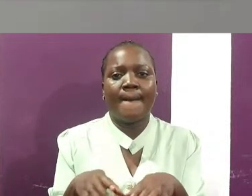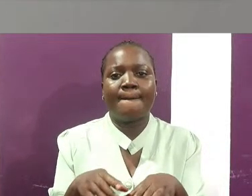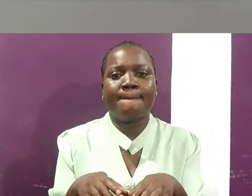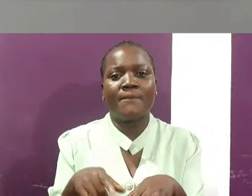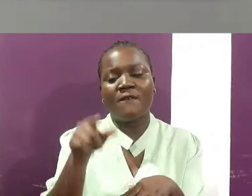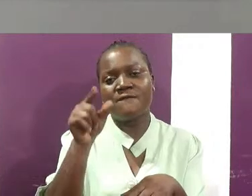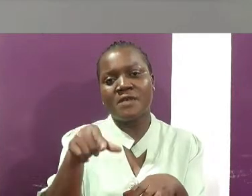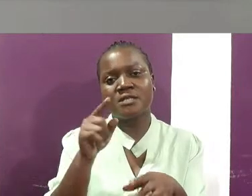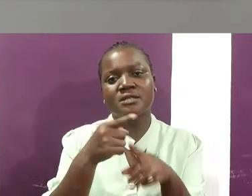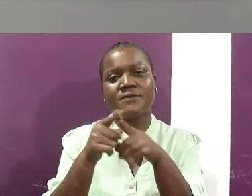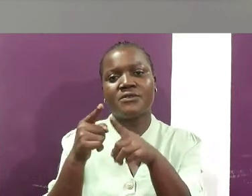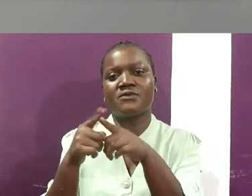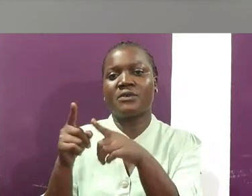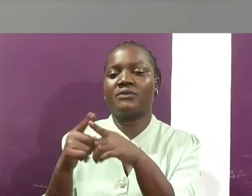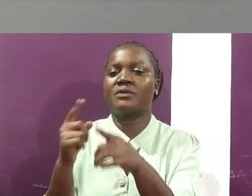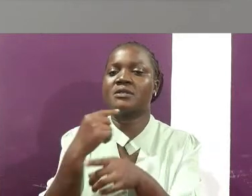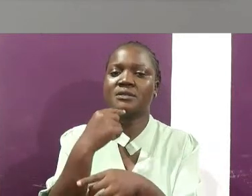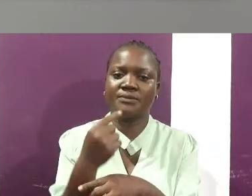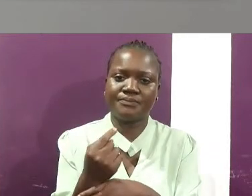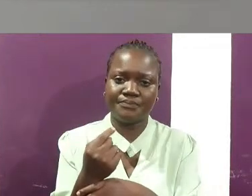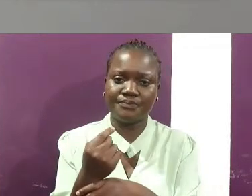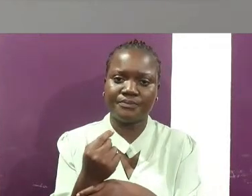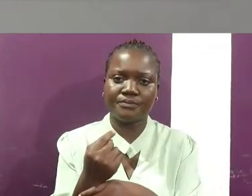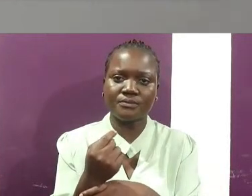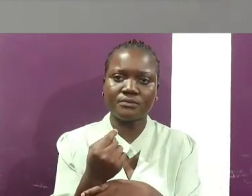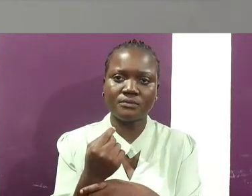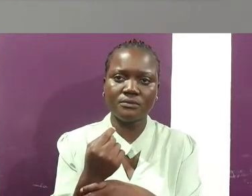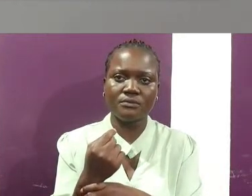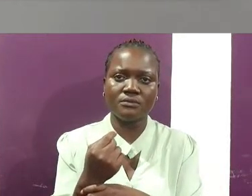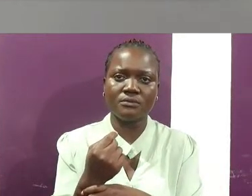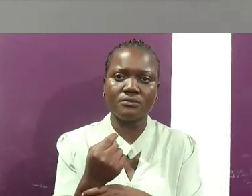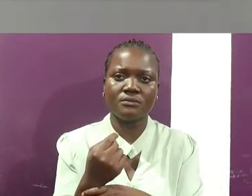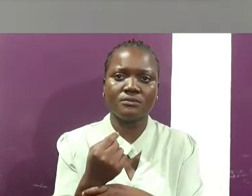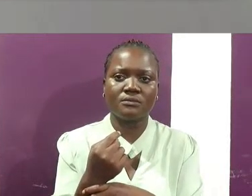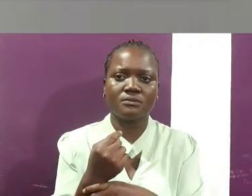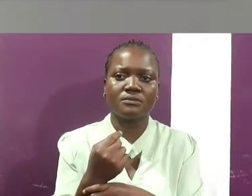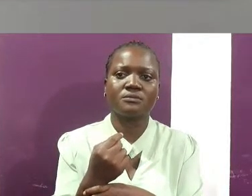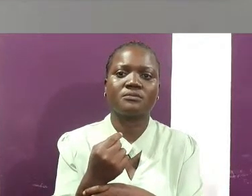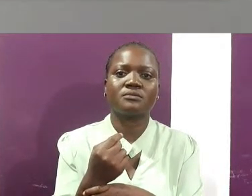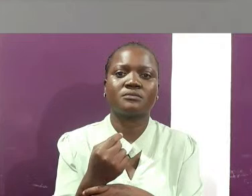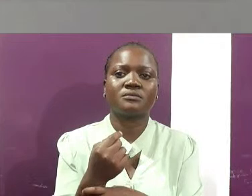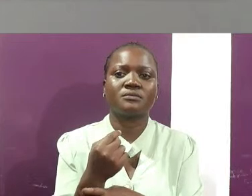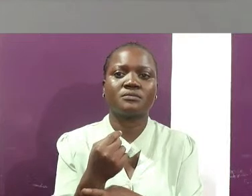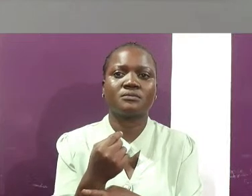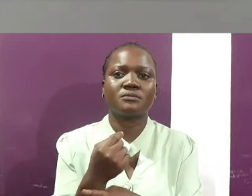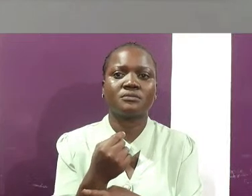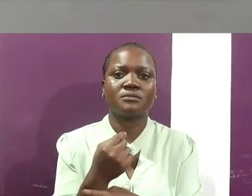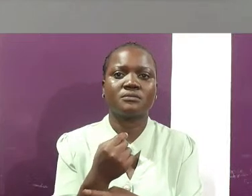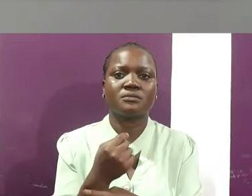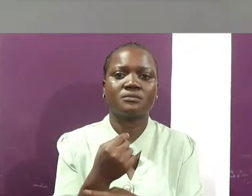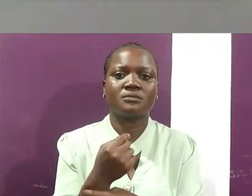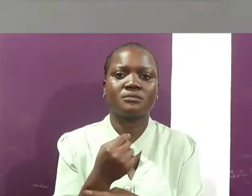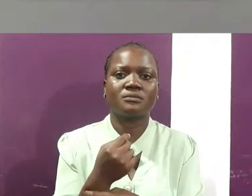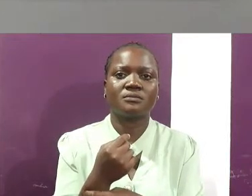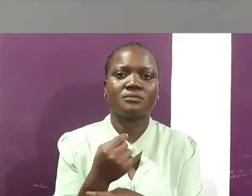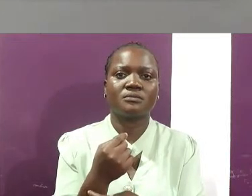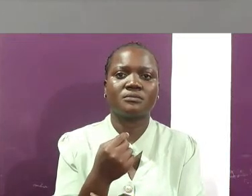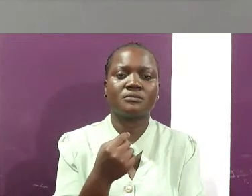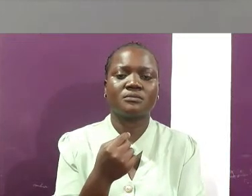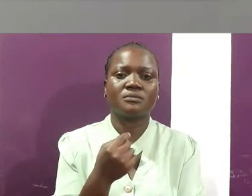Acts 18:4, 7, and 19, as well as verse 16 and Acts 19 and verse 8. Paul always went to the synagogues